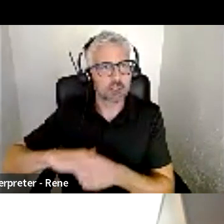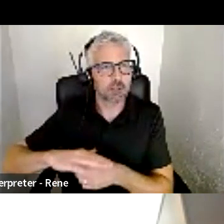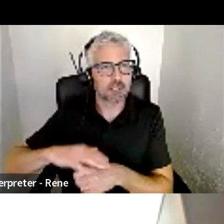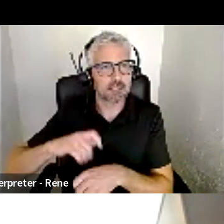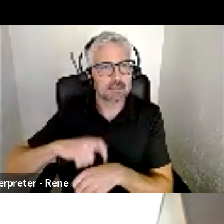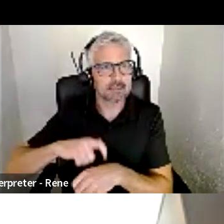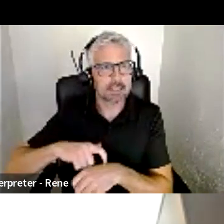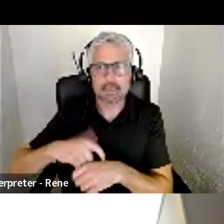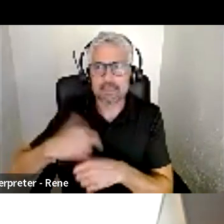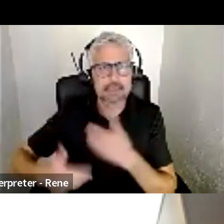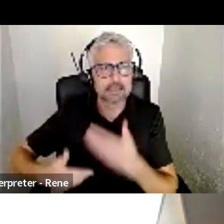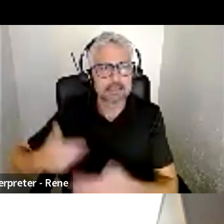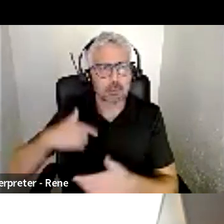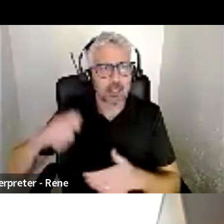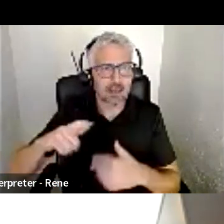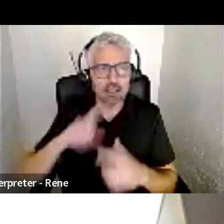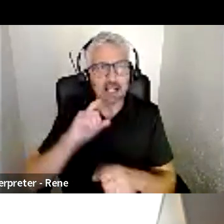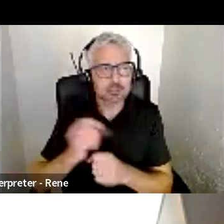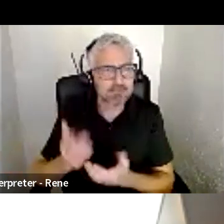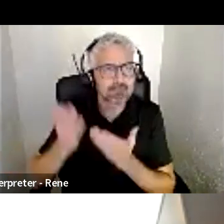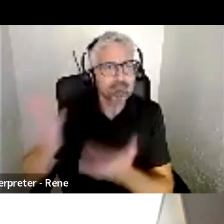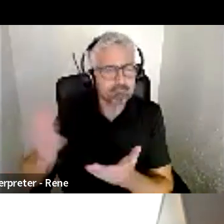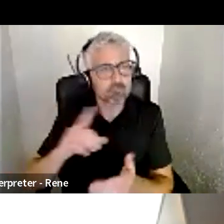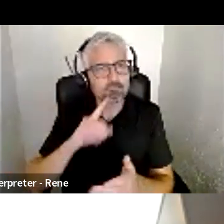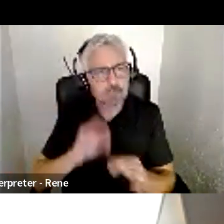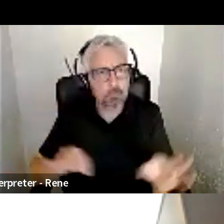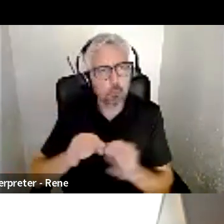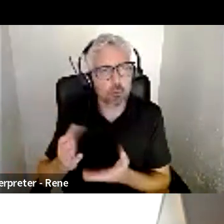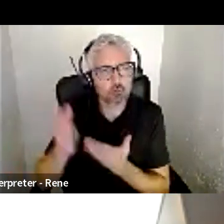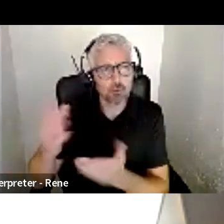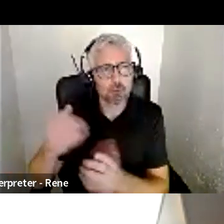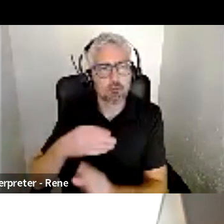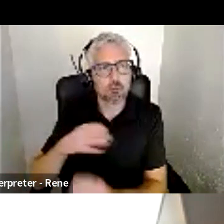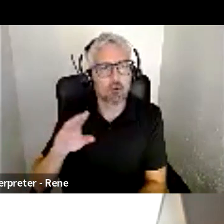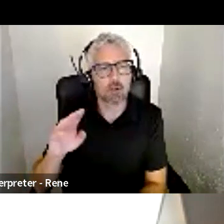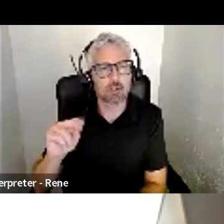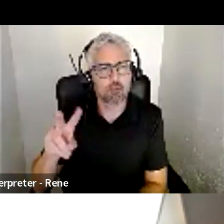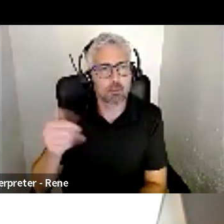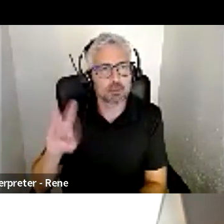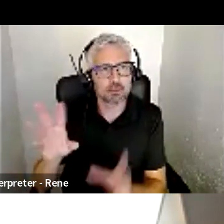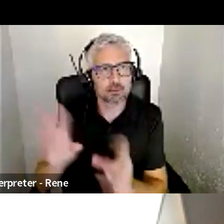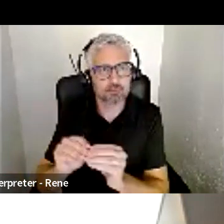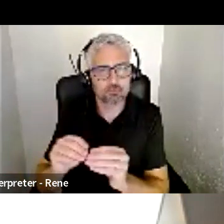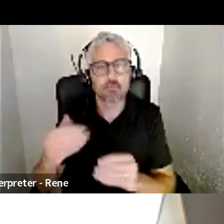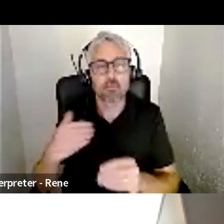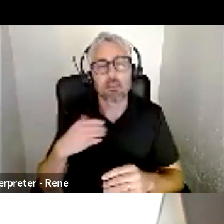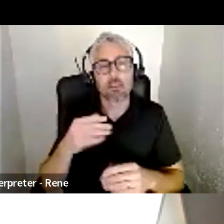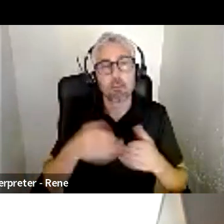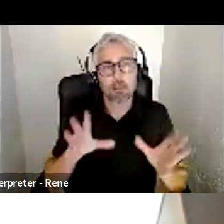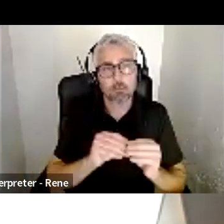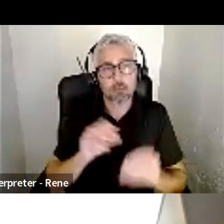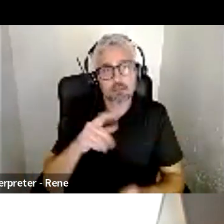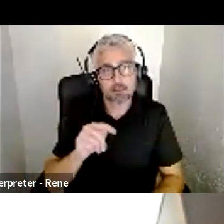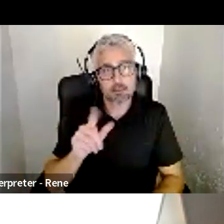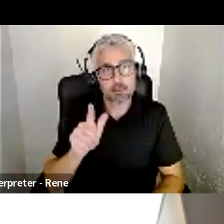ticking for us to land at some meaningful recommendations by the November 16th meeting. We have public meetings on September 28th and